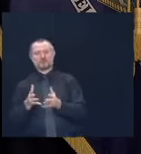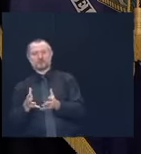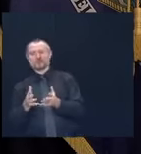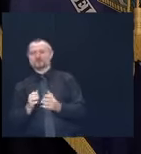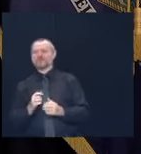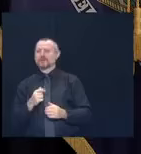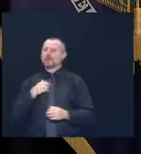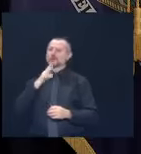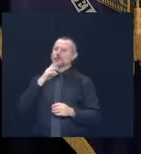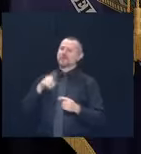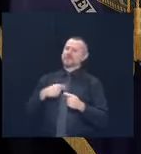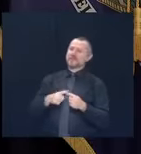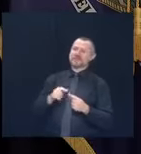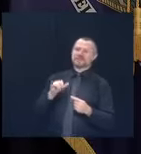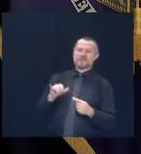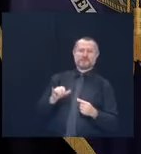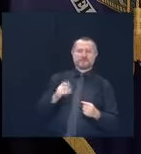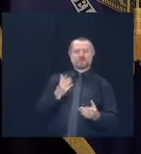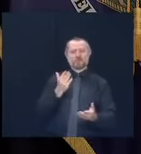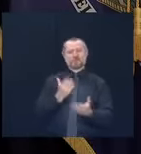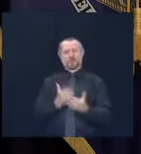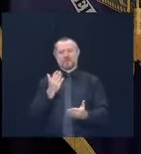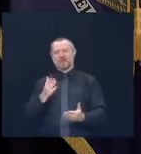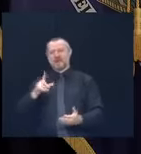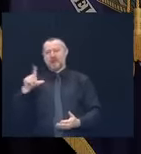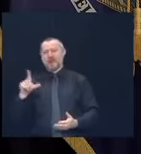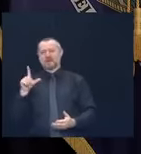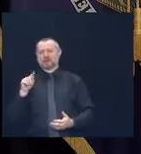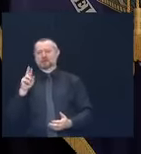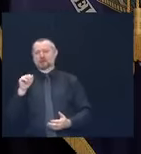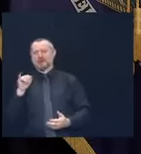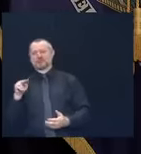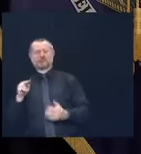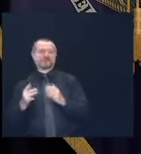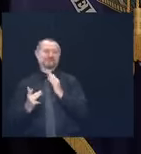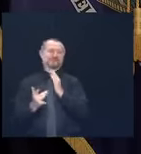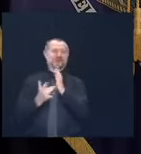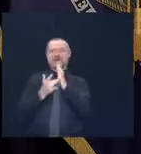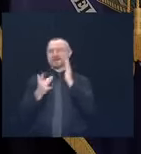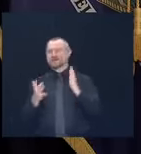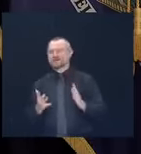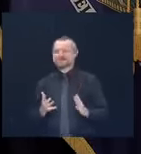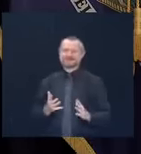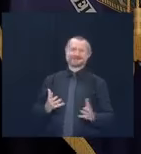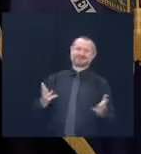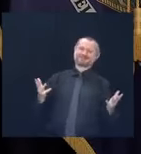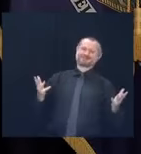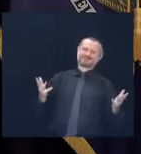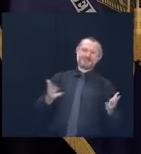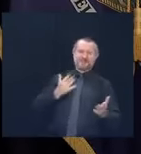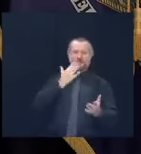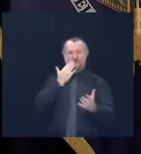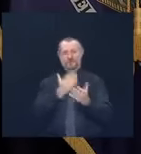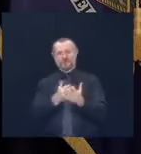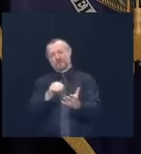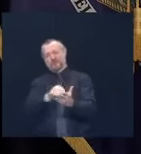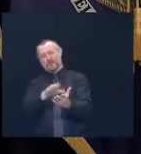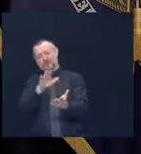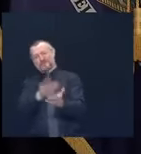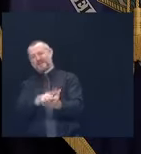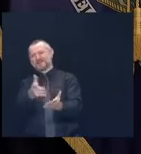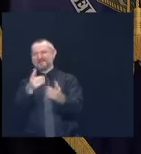about it now, the proven L-train technology, the well-documented success story of